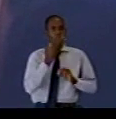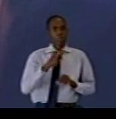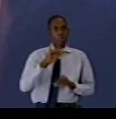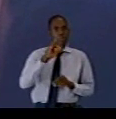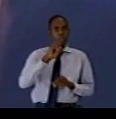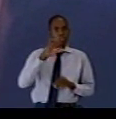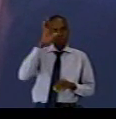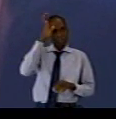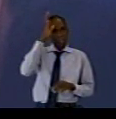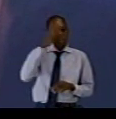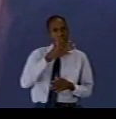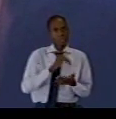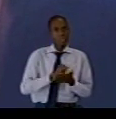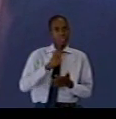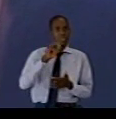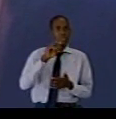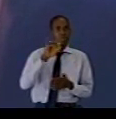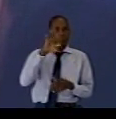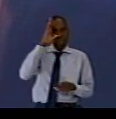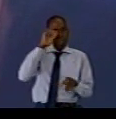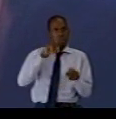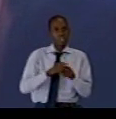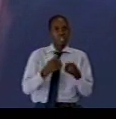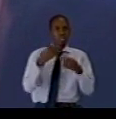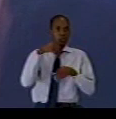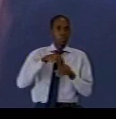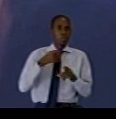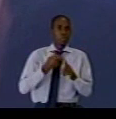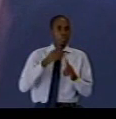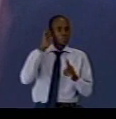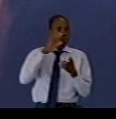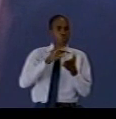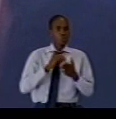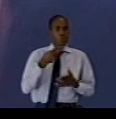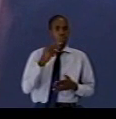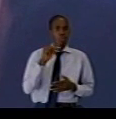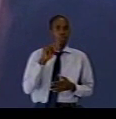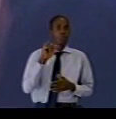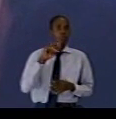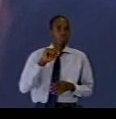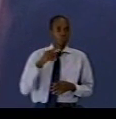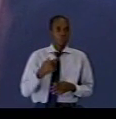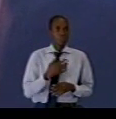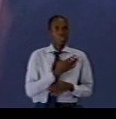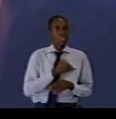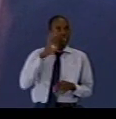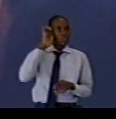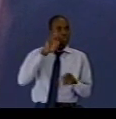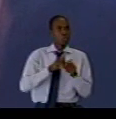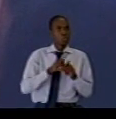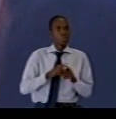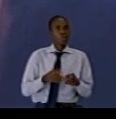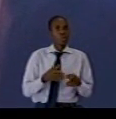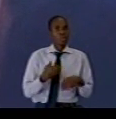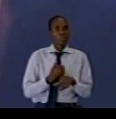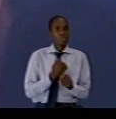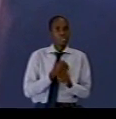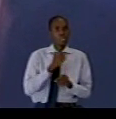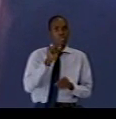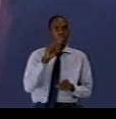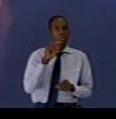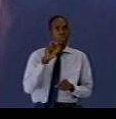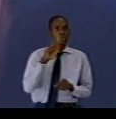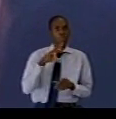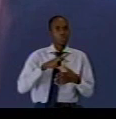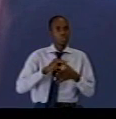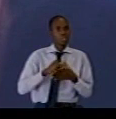father, that Esau his brother came in from his hunting. And he also had made savory meat, and brought it unto